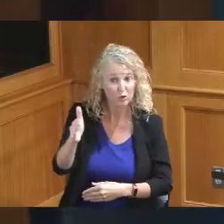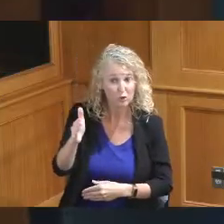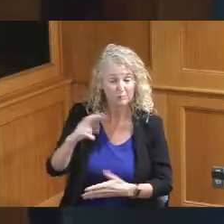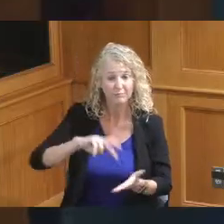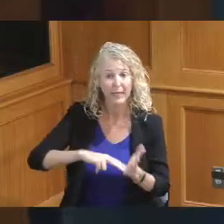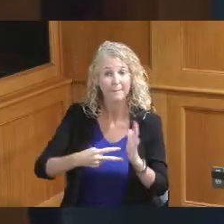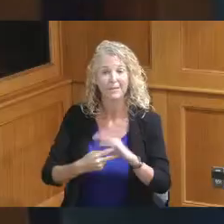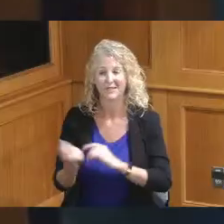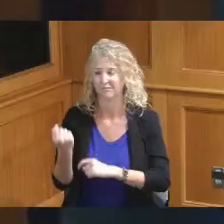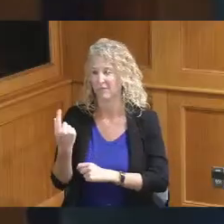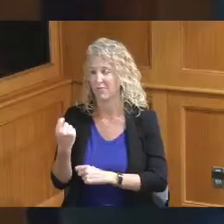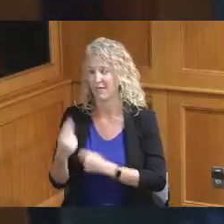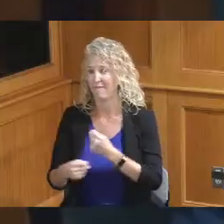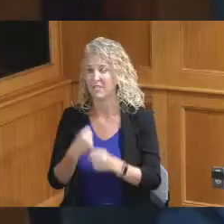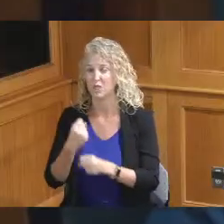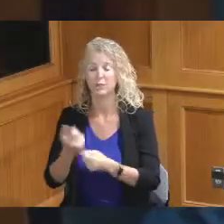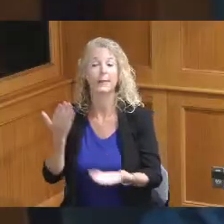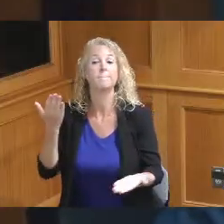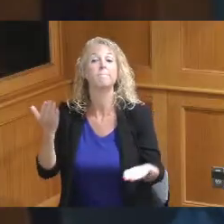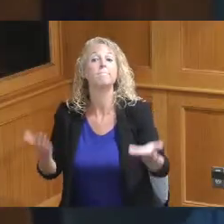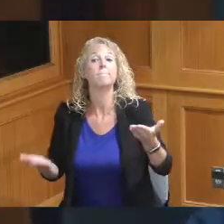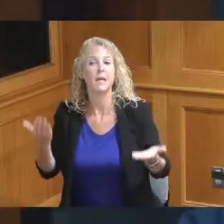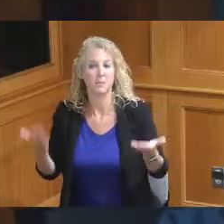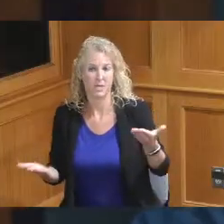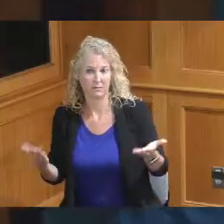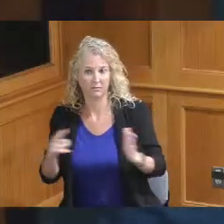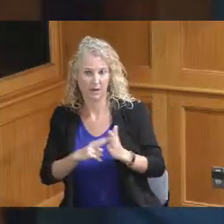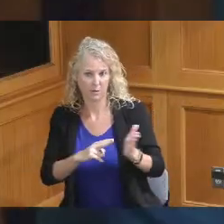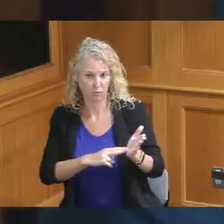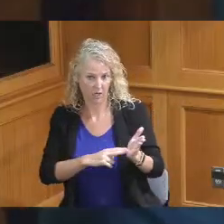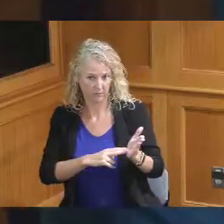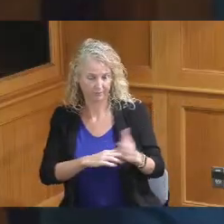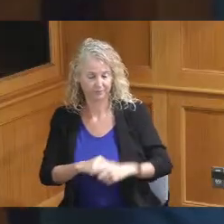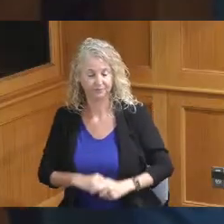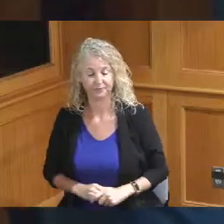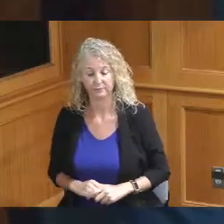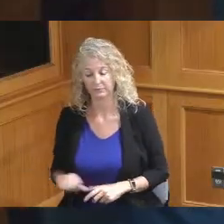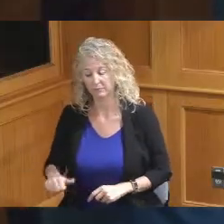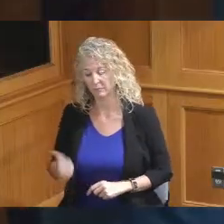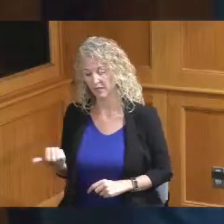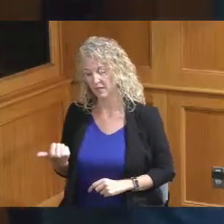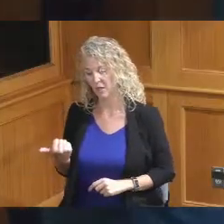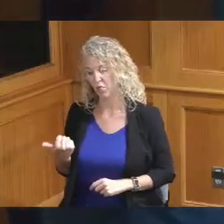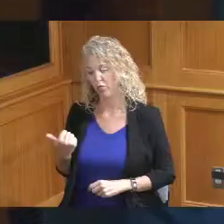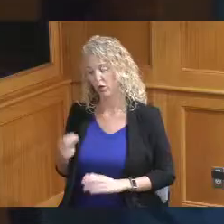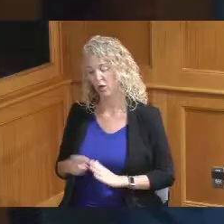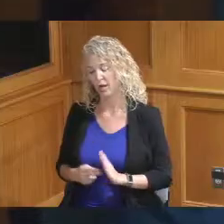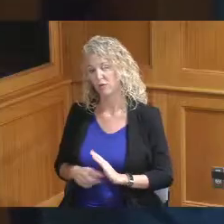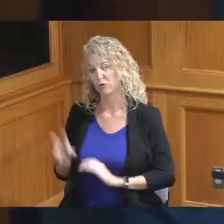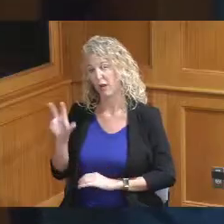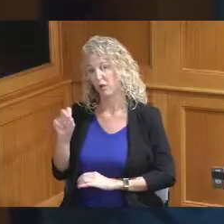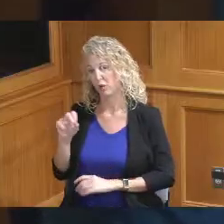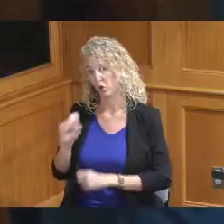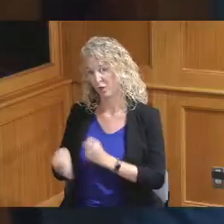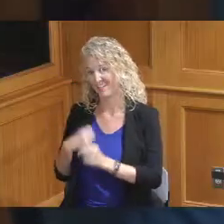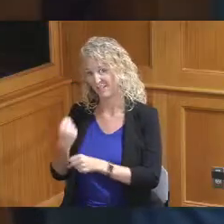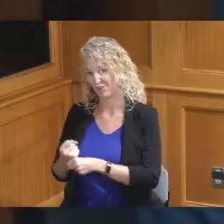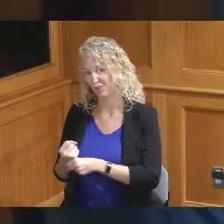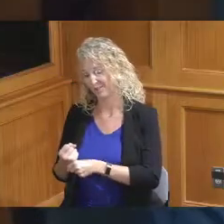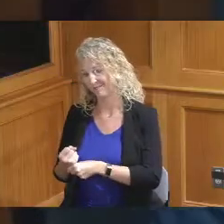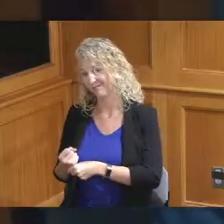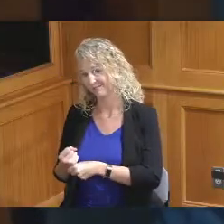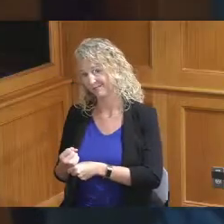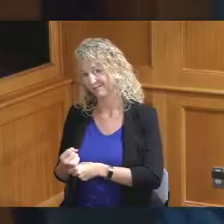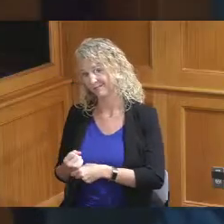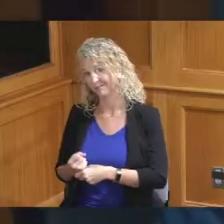at 11 years, possibly. The other one was about 30 years. This was about 30.